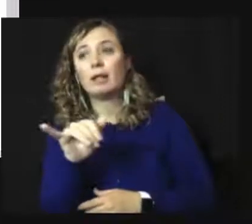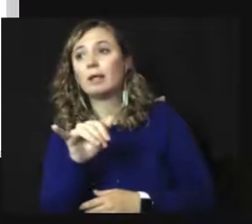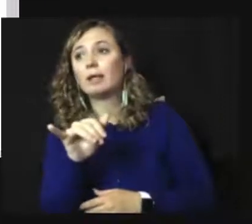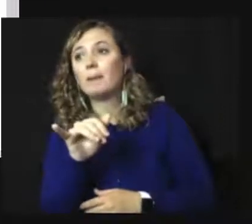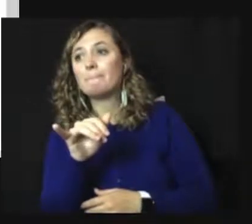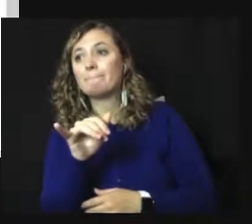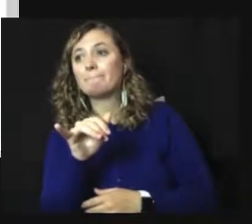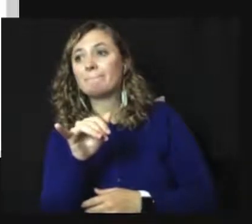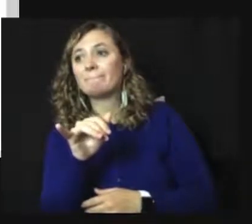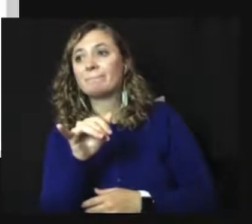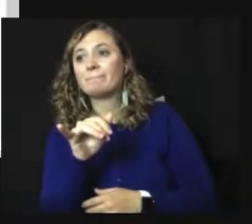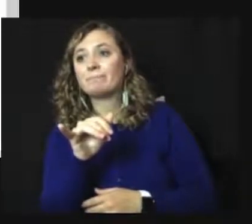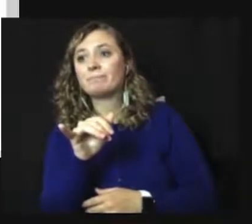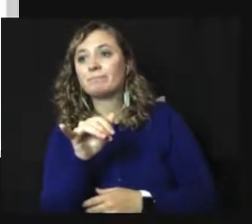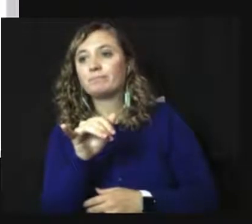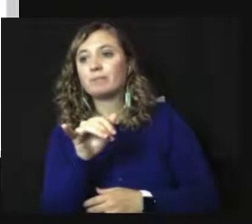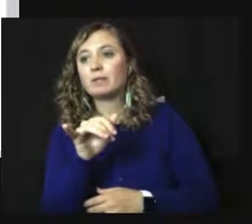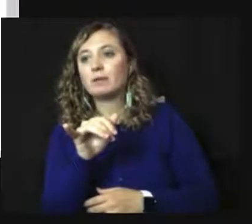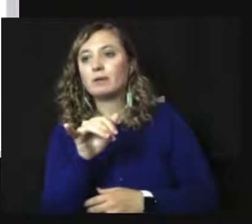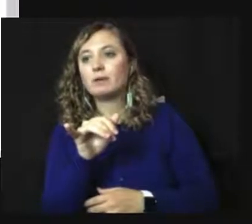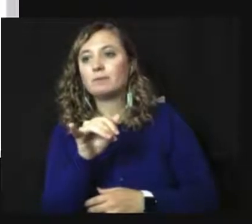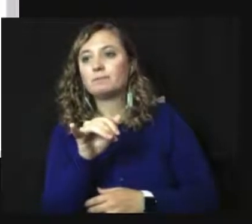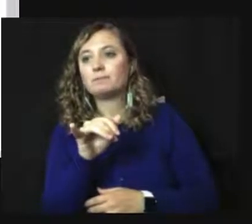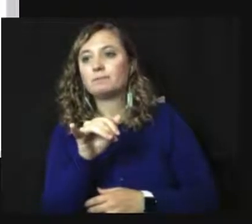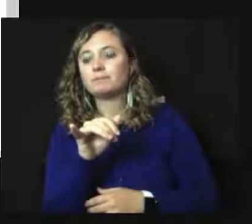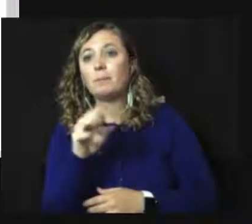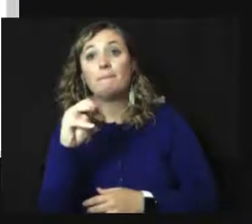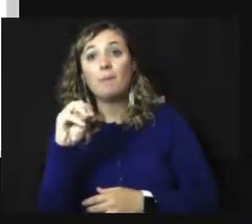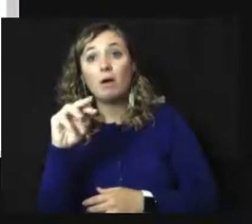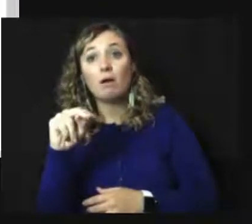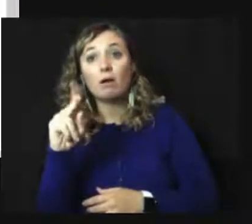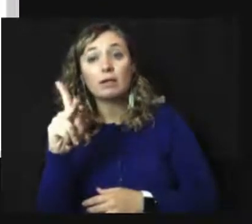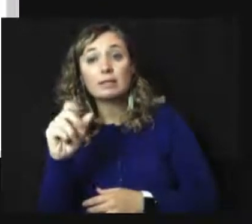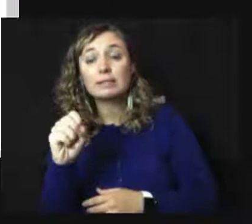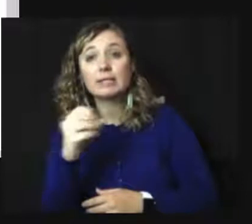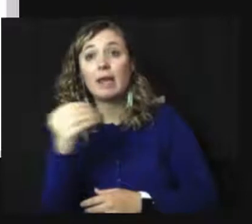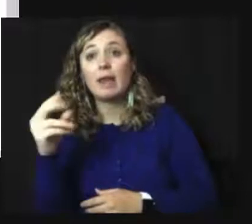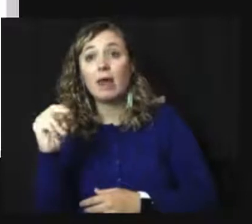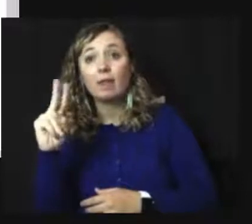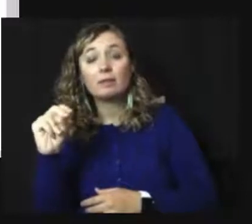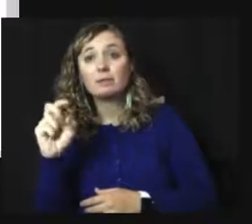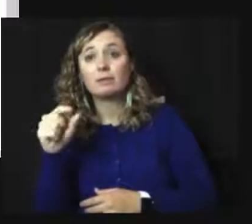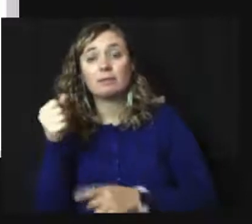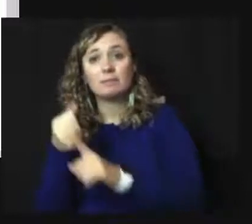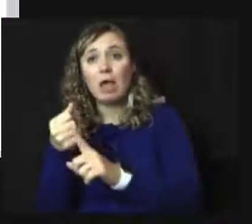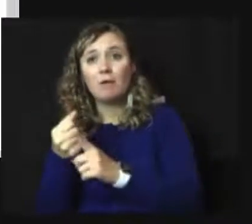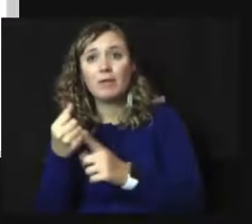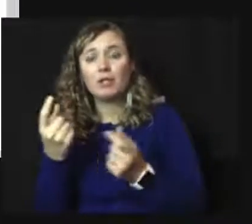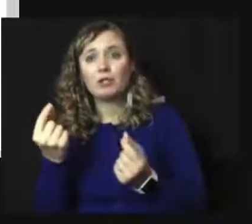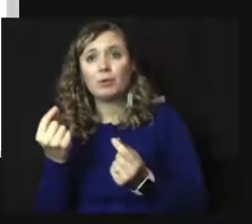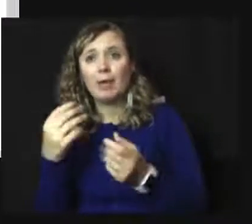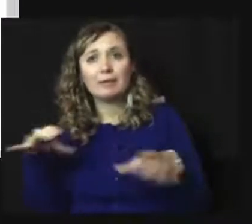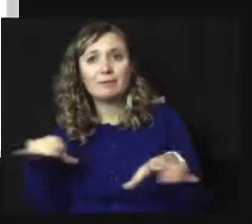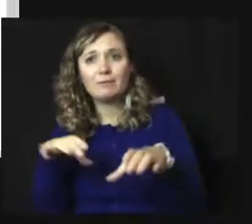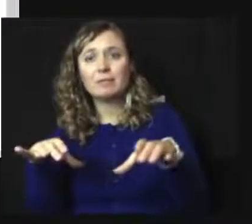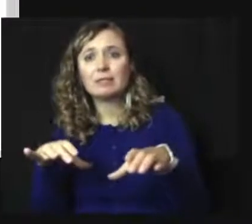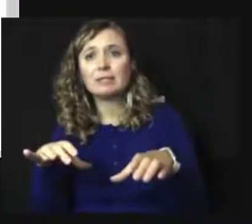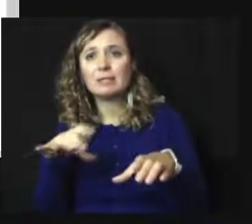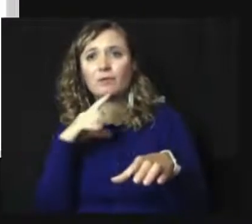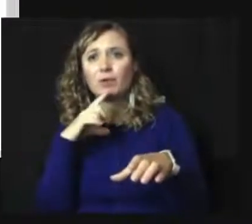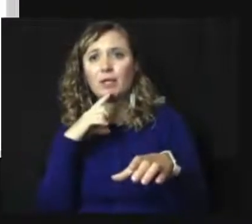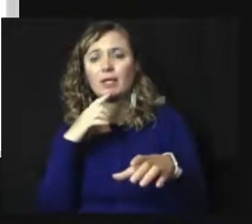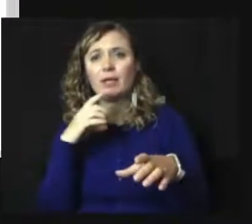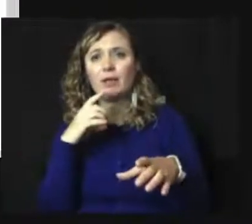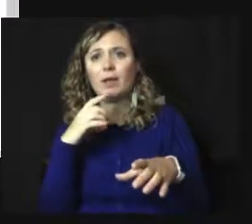be present in the moment and do a specific activity. And we really want to see more of that. Like I feel seen by that. It's